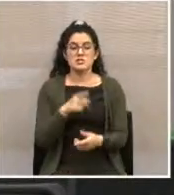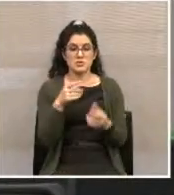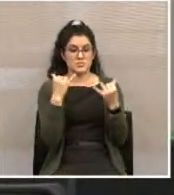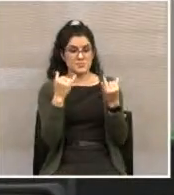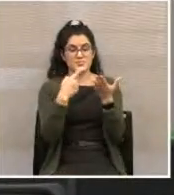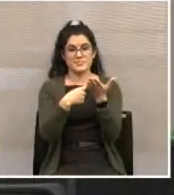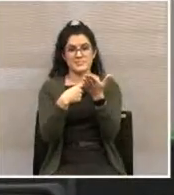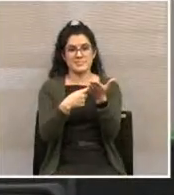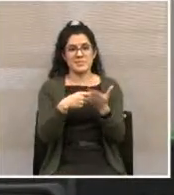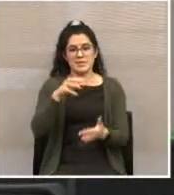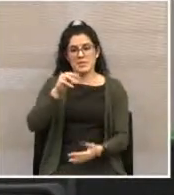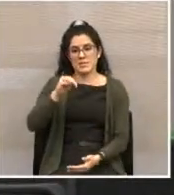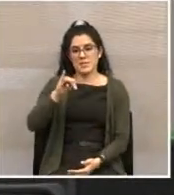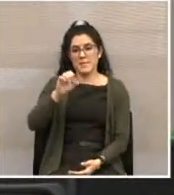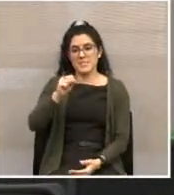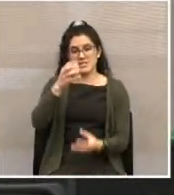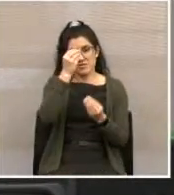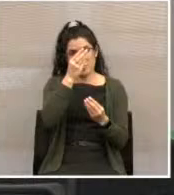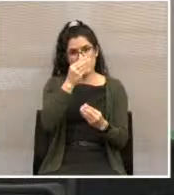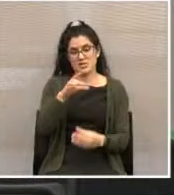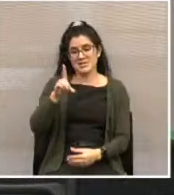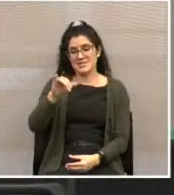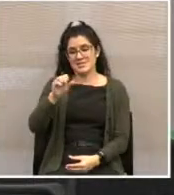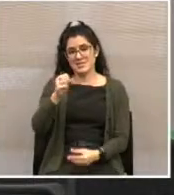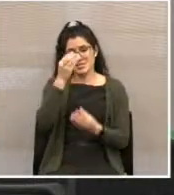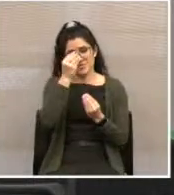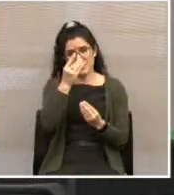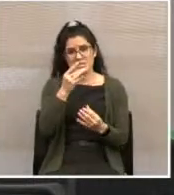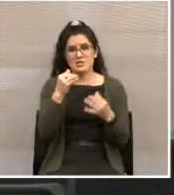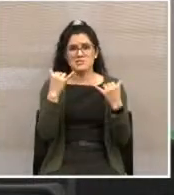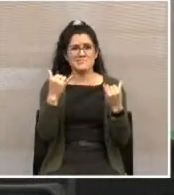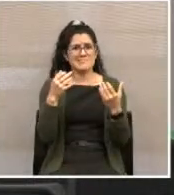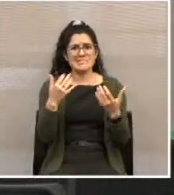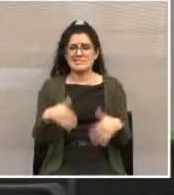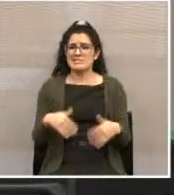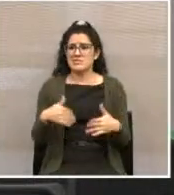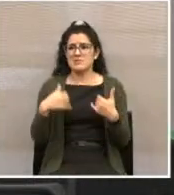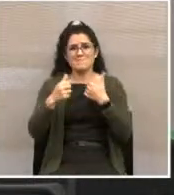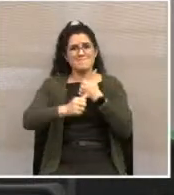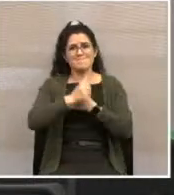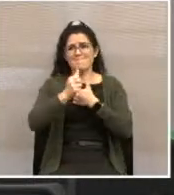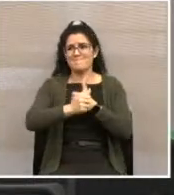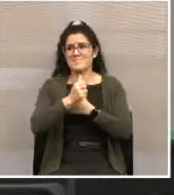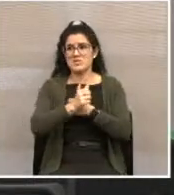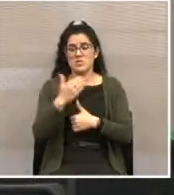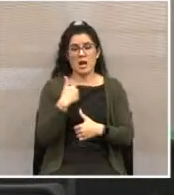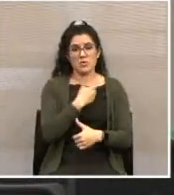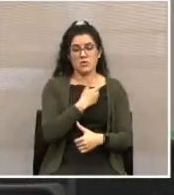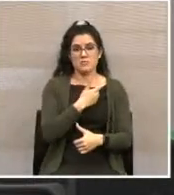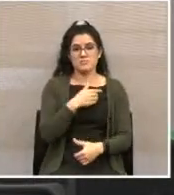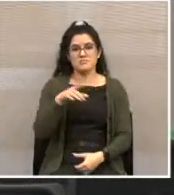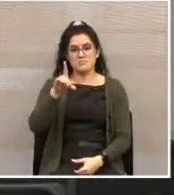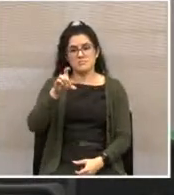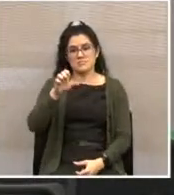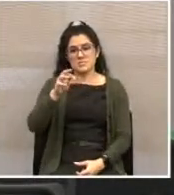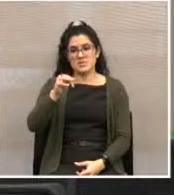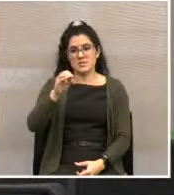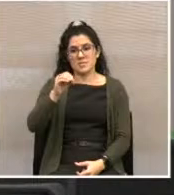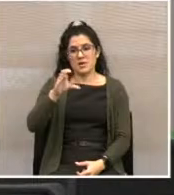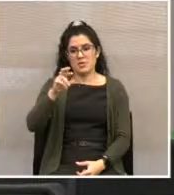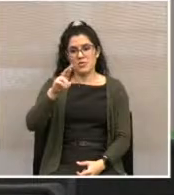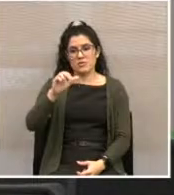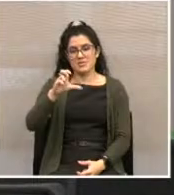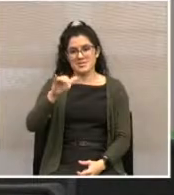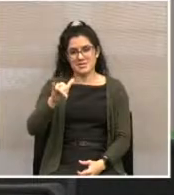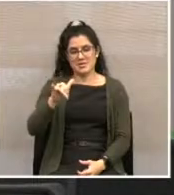and disinformation is a threat. It is an absolute threat to our democracy. Voters deserve truthful,